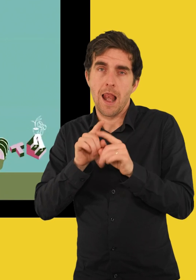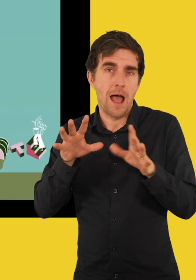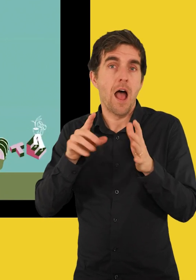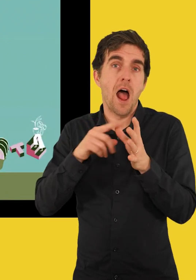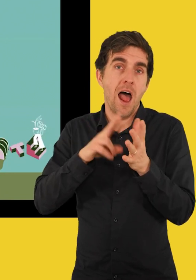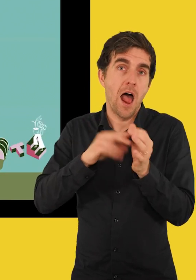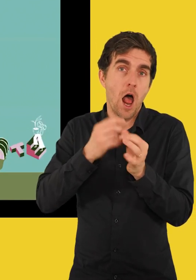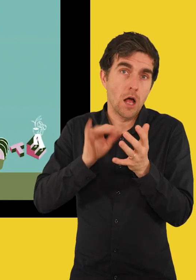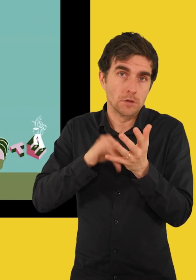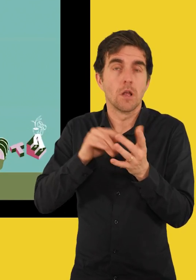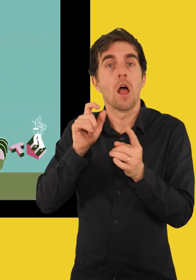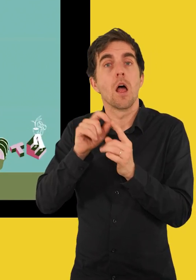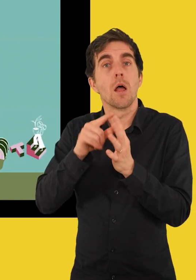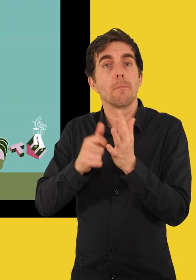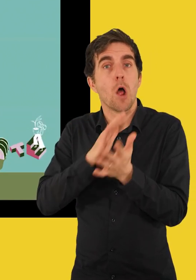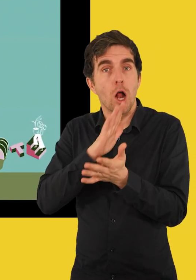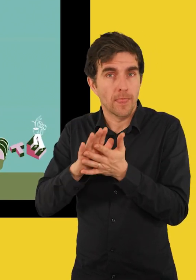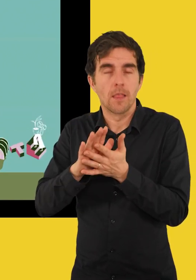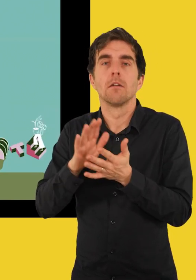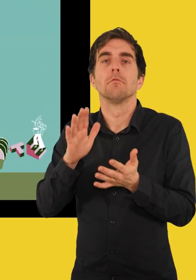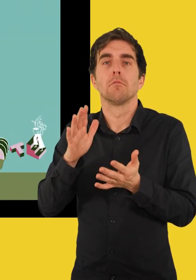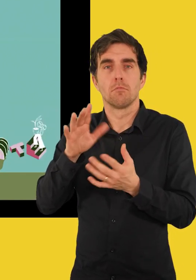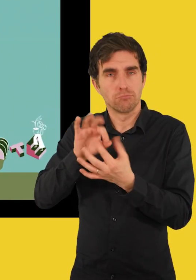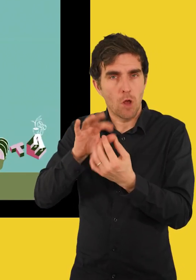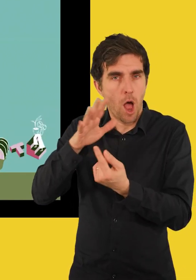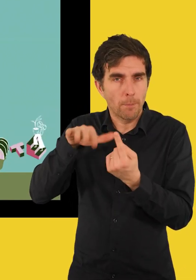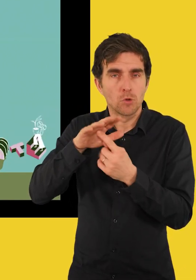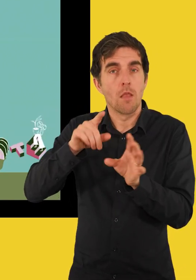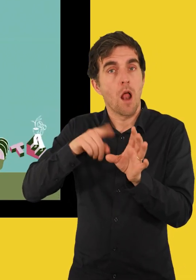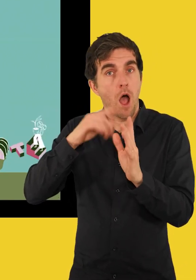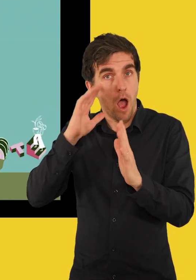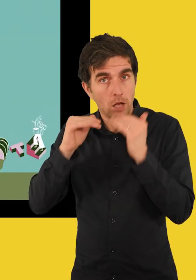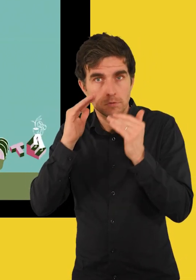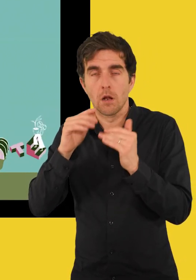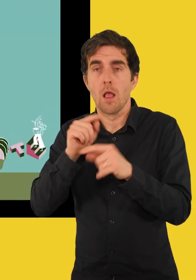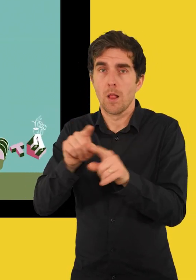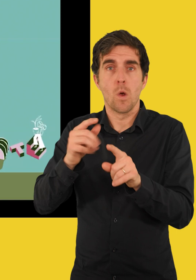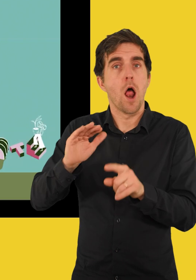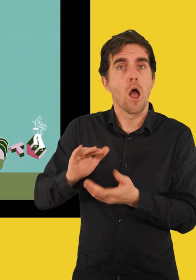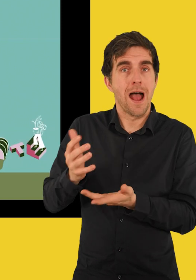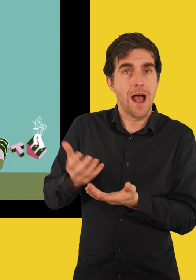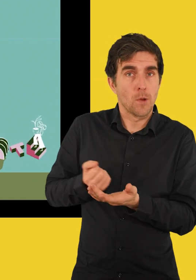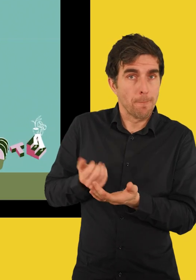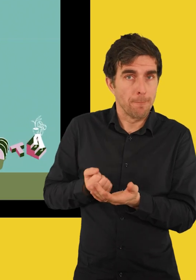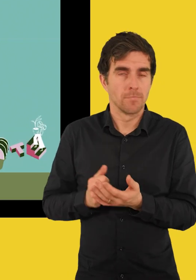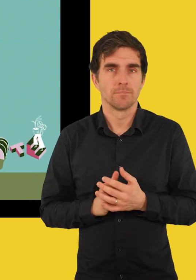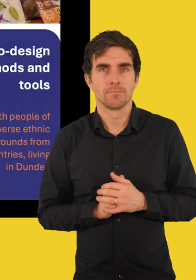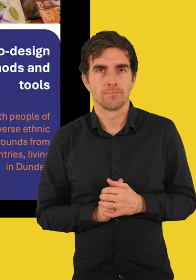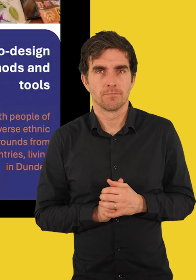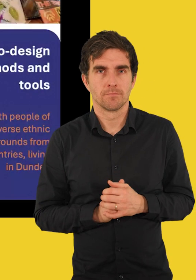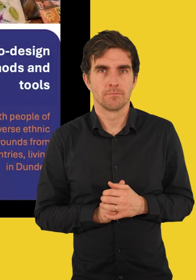like Angus and Perth, and they worked with communities of young adults and those with low income.